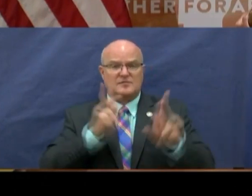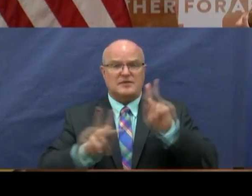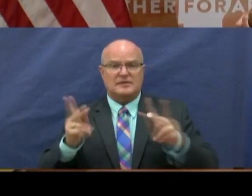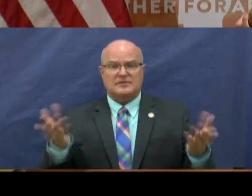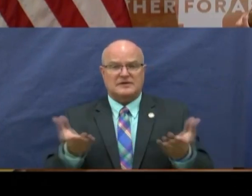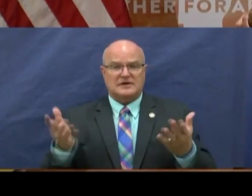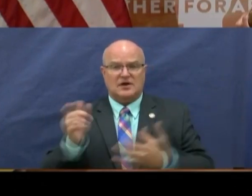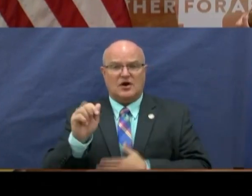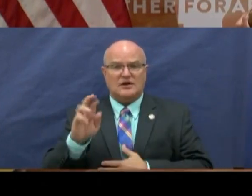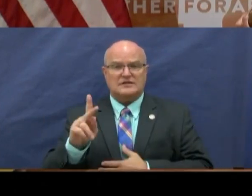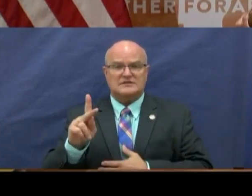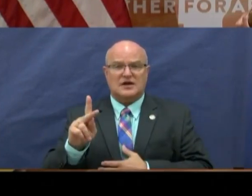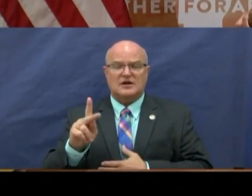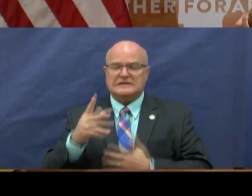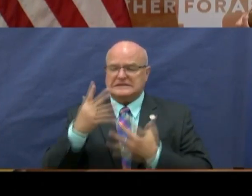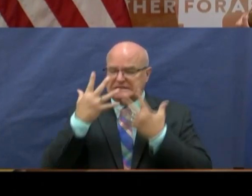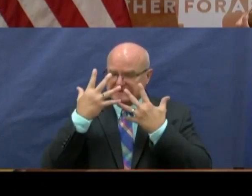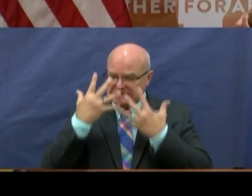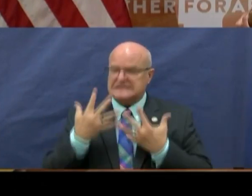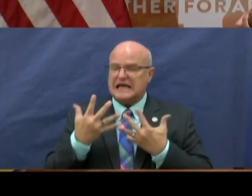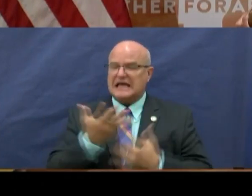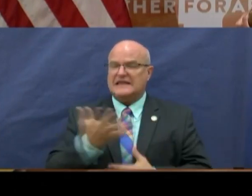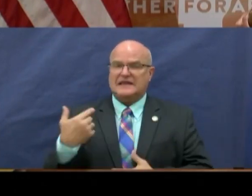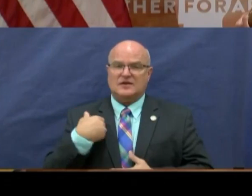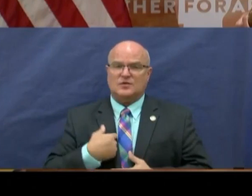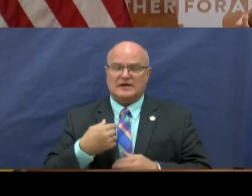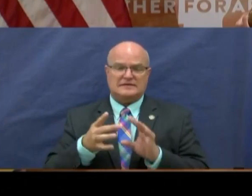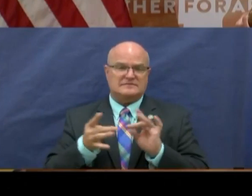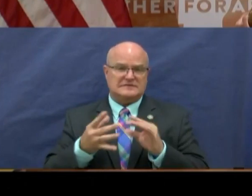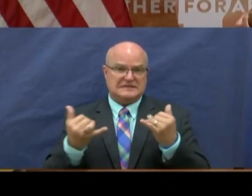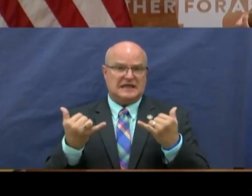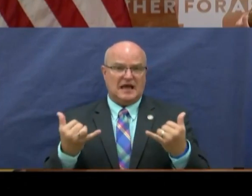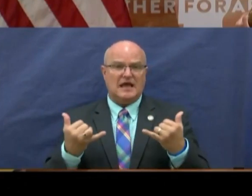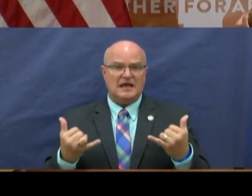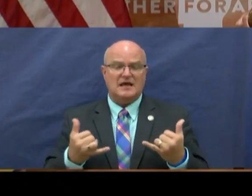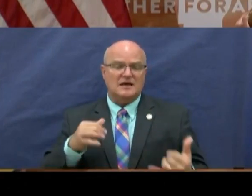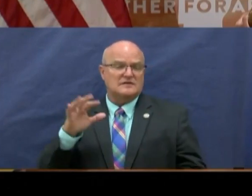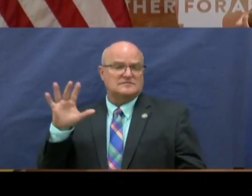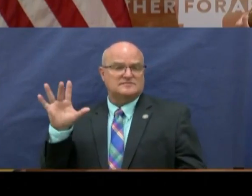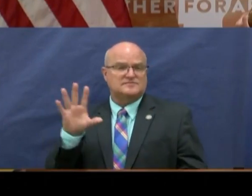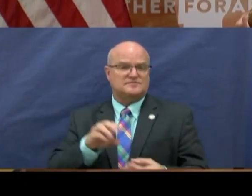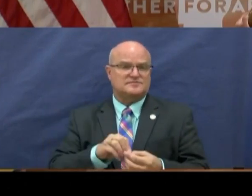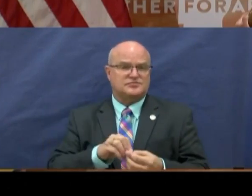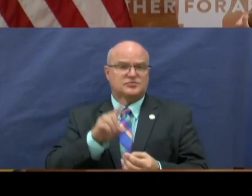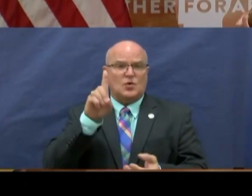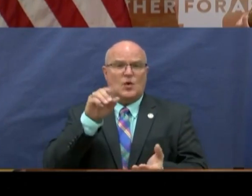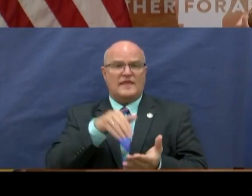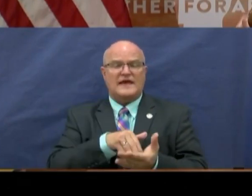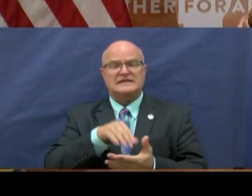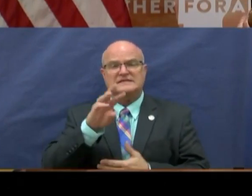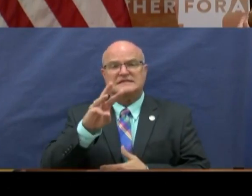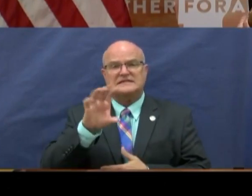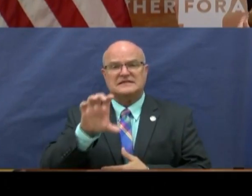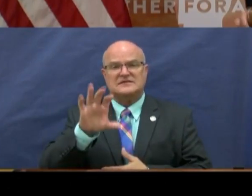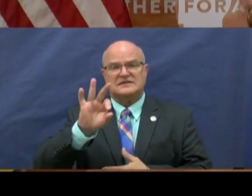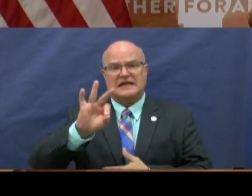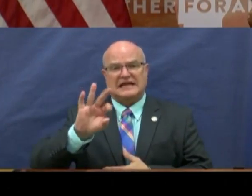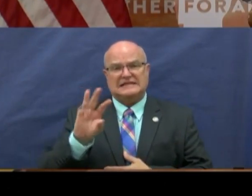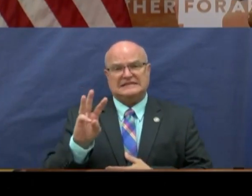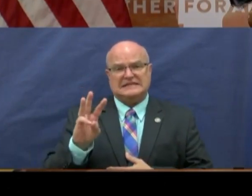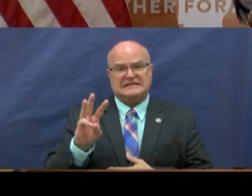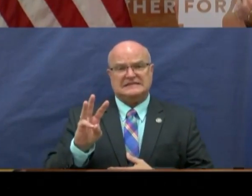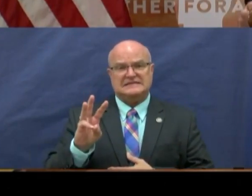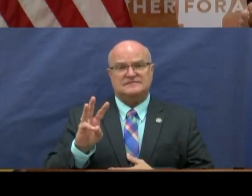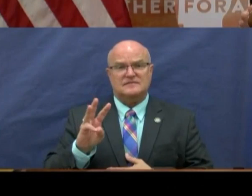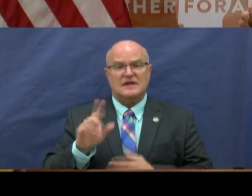Arkansans, which is the saddest note that we can recite today. That brings our total to 1,696. These